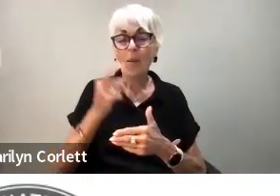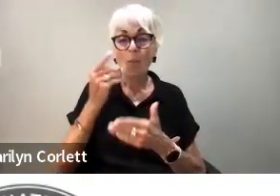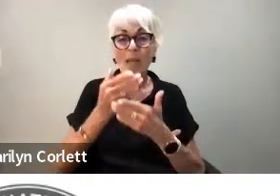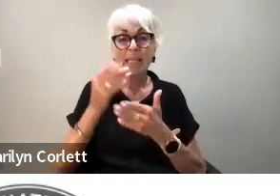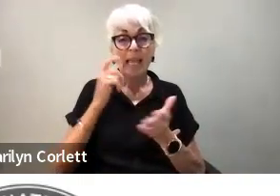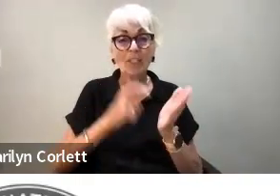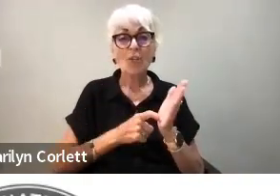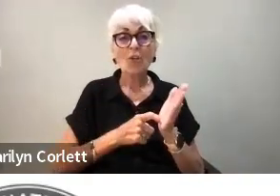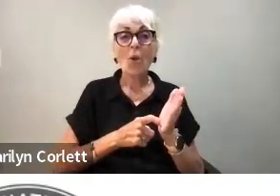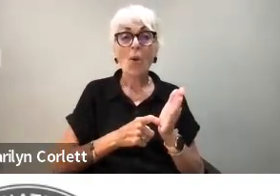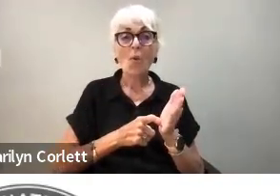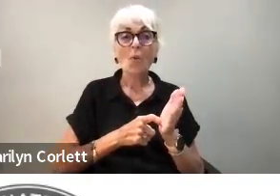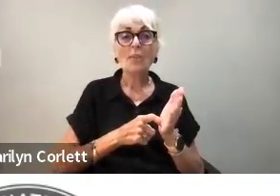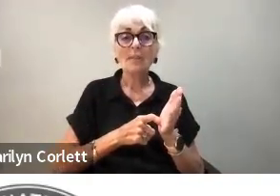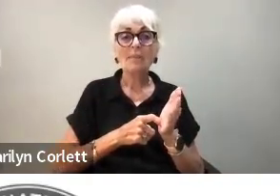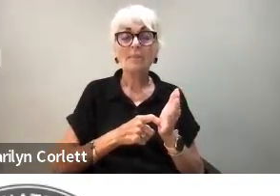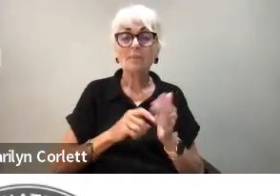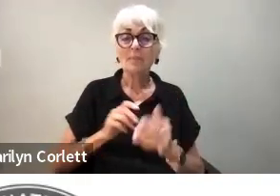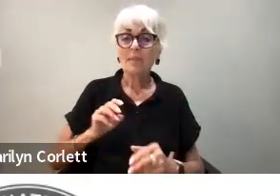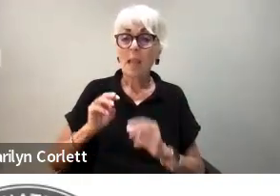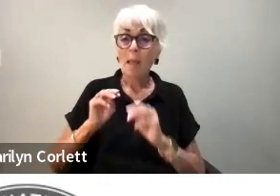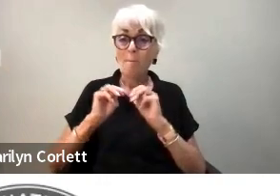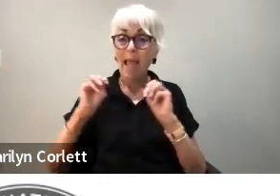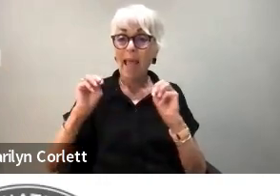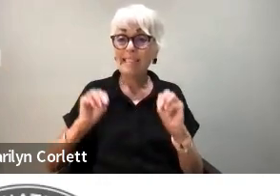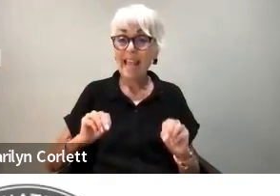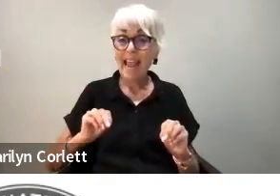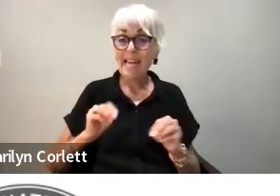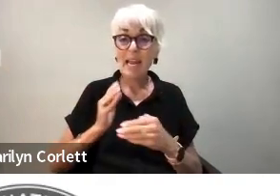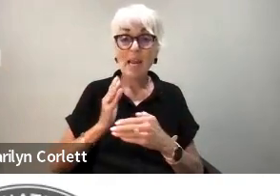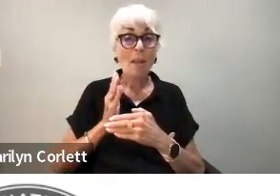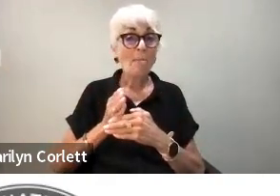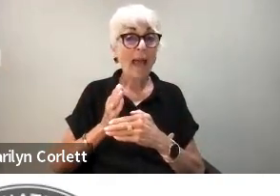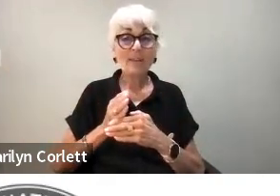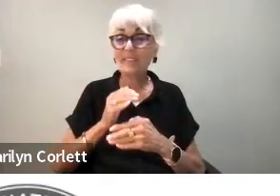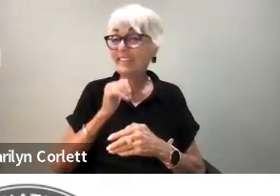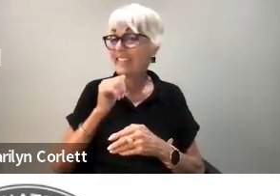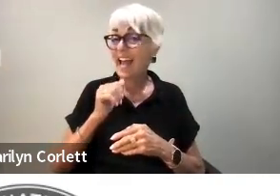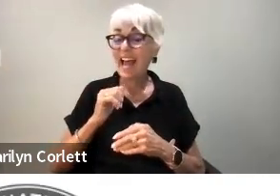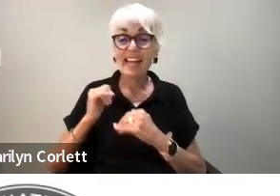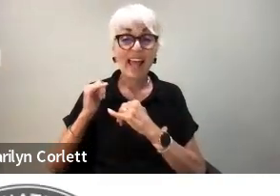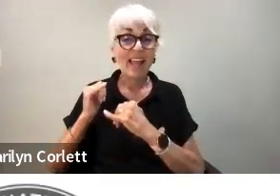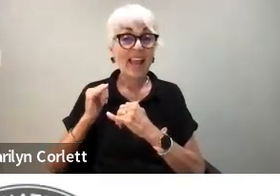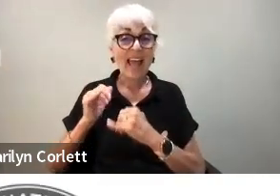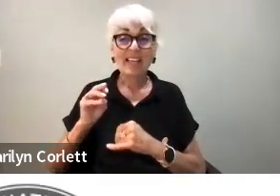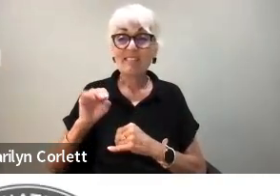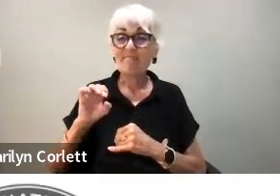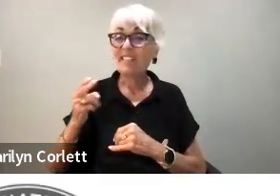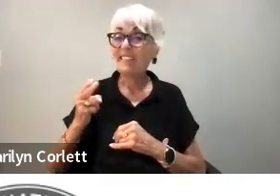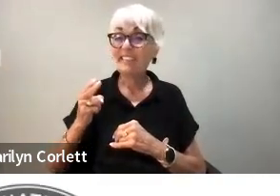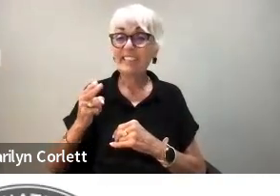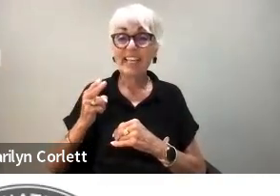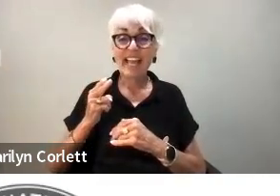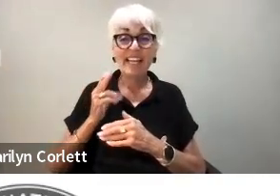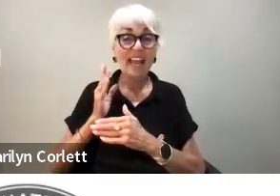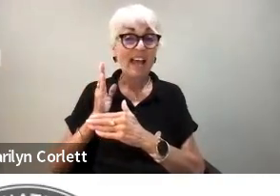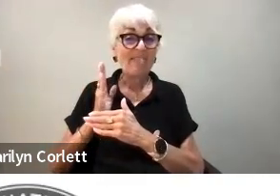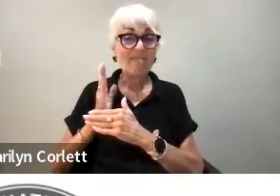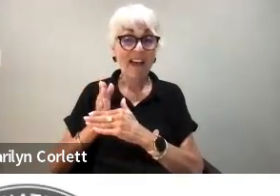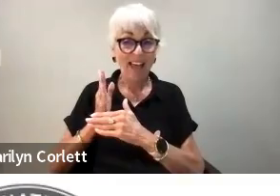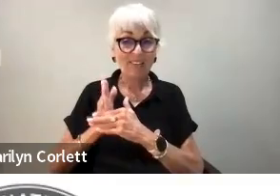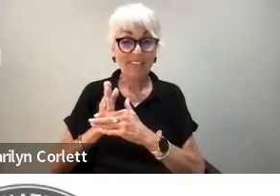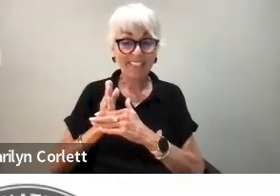note is that Montana's moderate is not the same as Michigan's moderate.